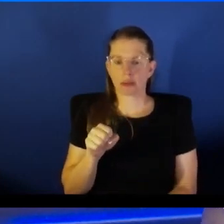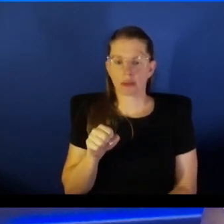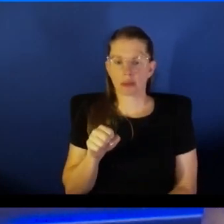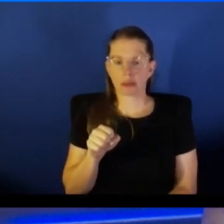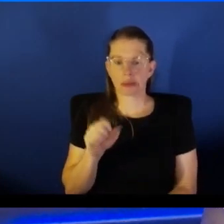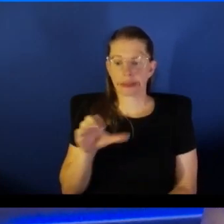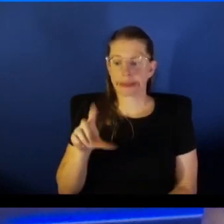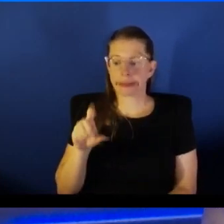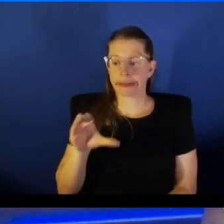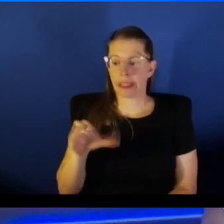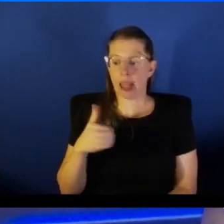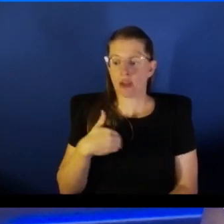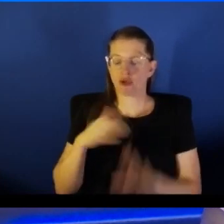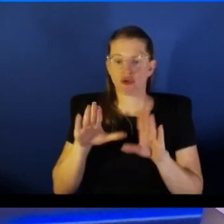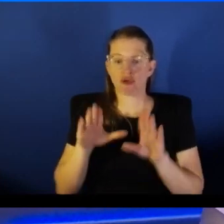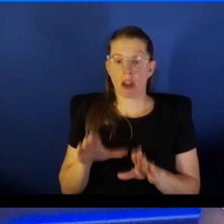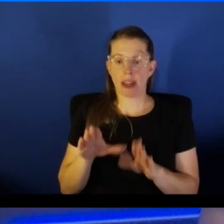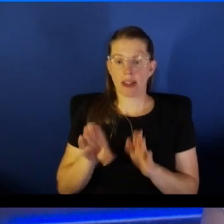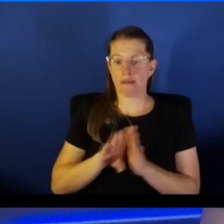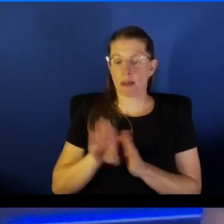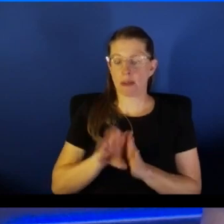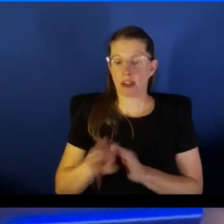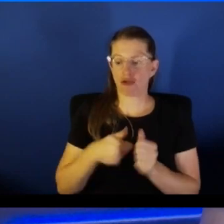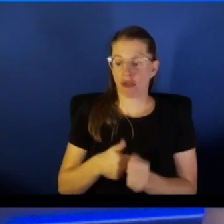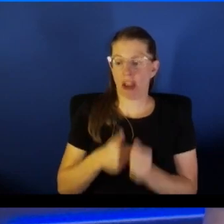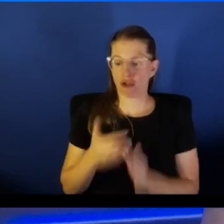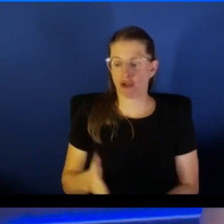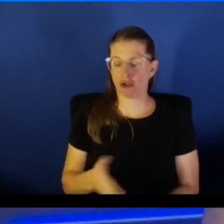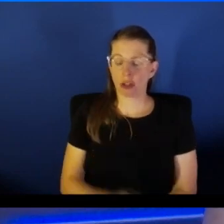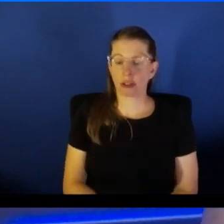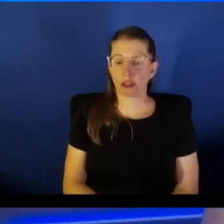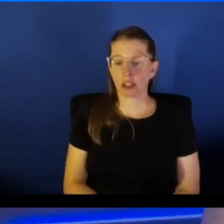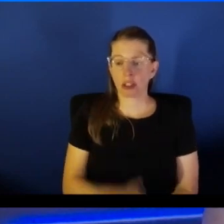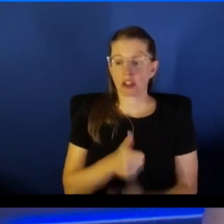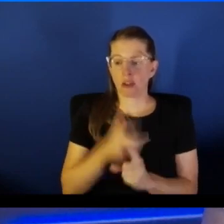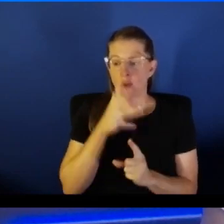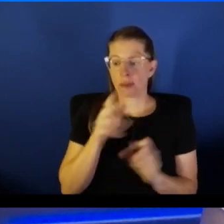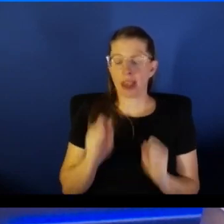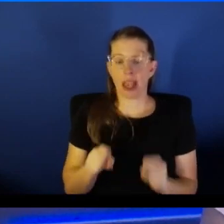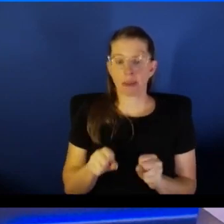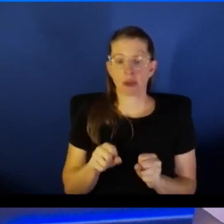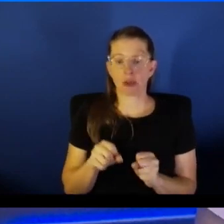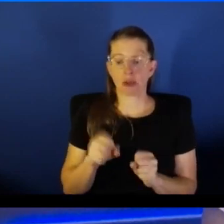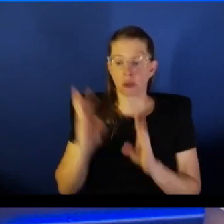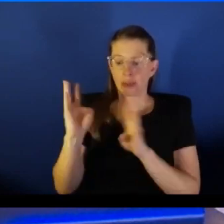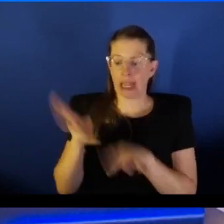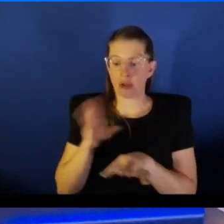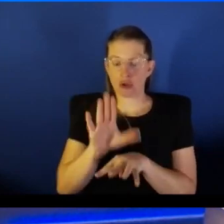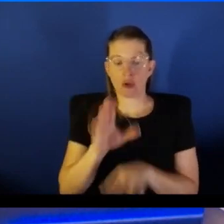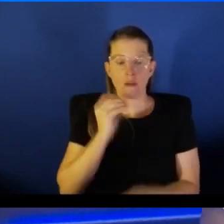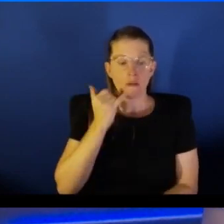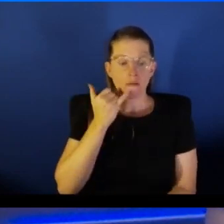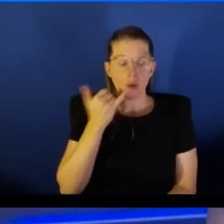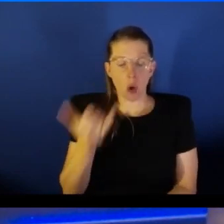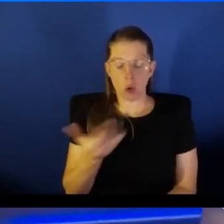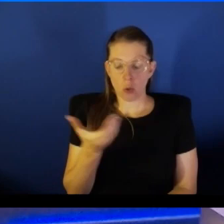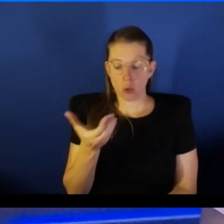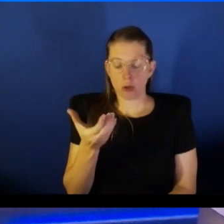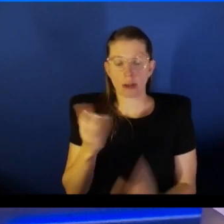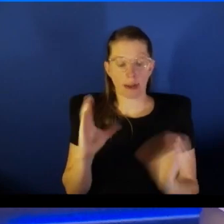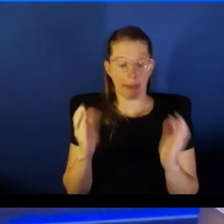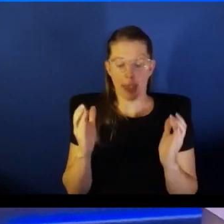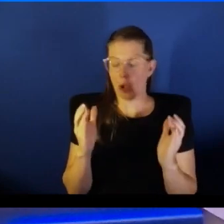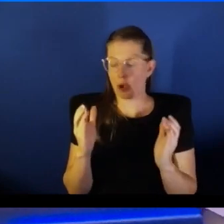has a great developmental tracker that you would be able to just download on your phone, and you can compare whether at